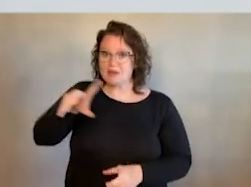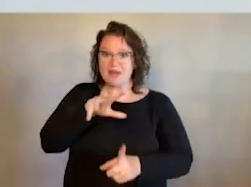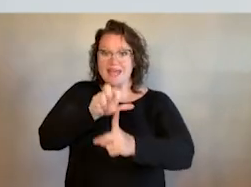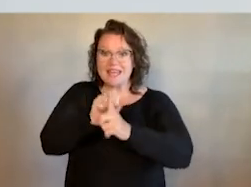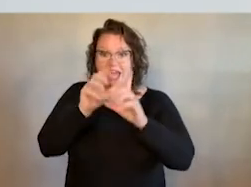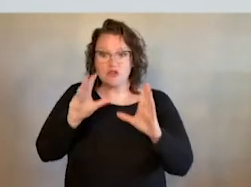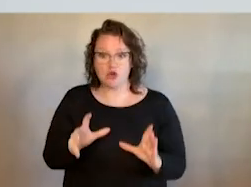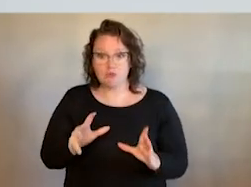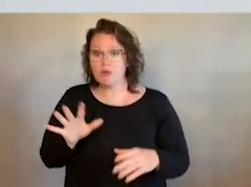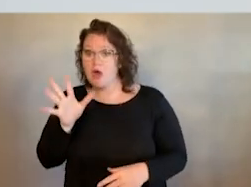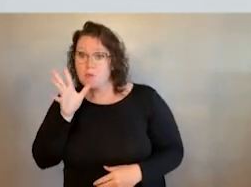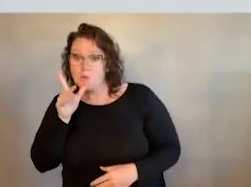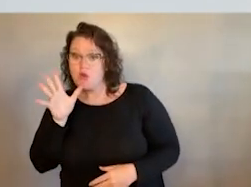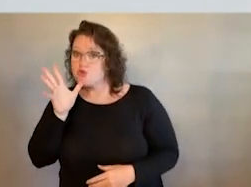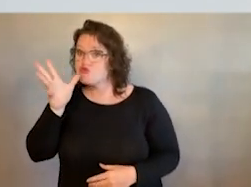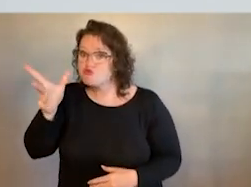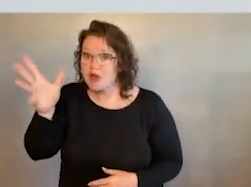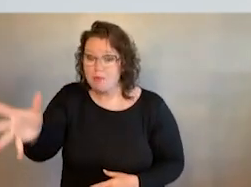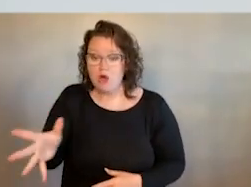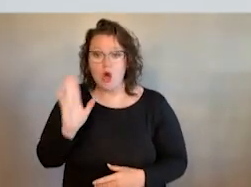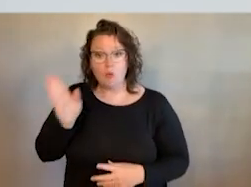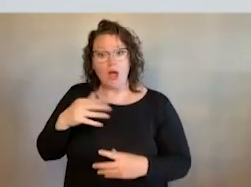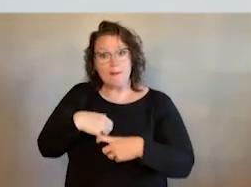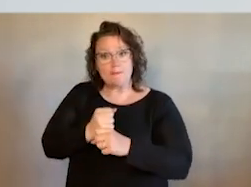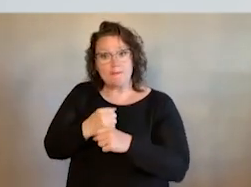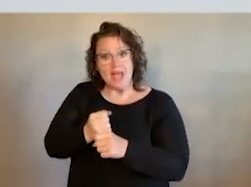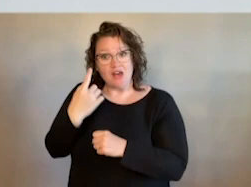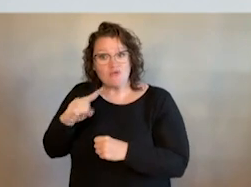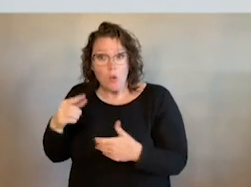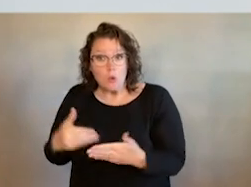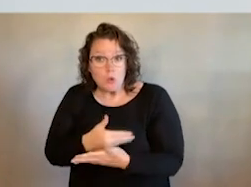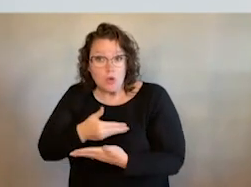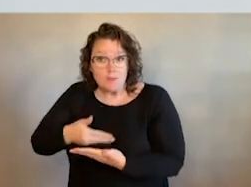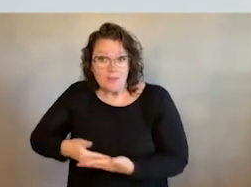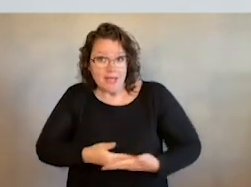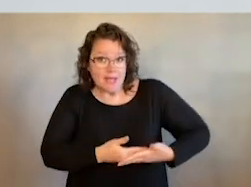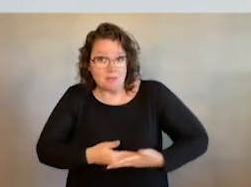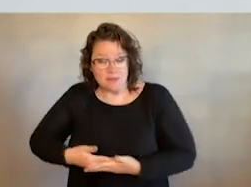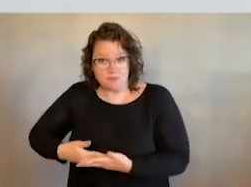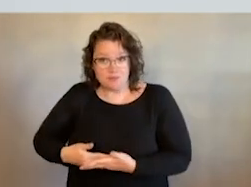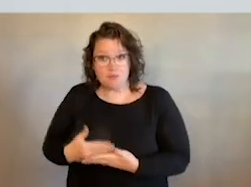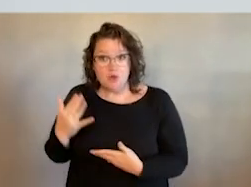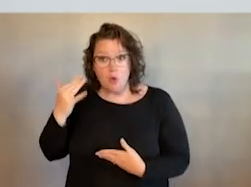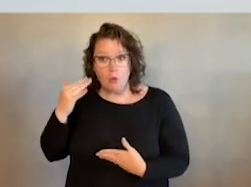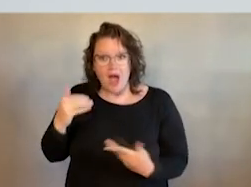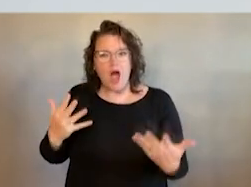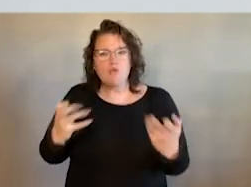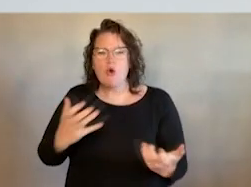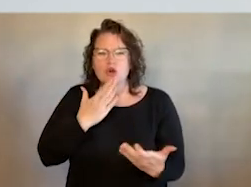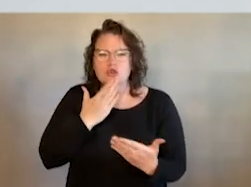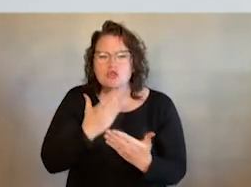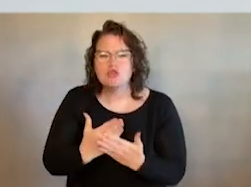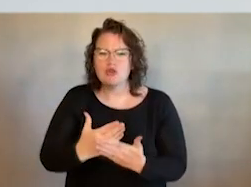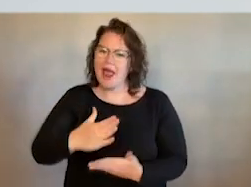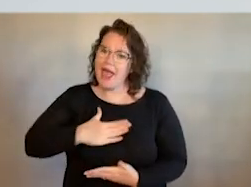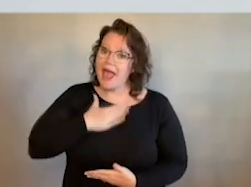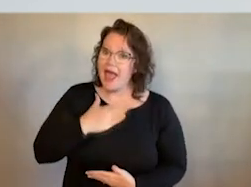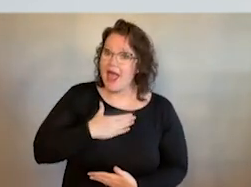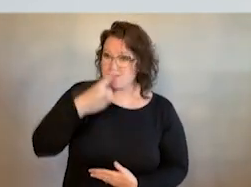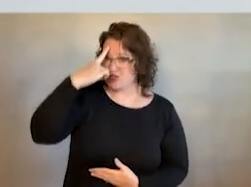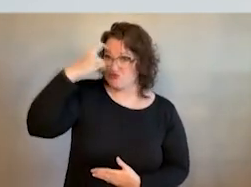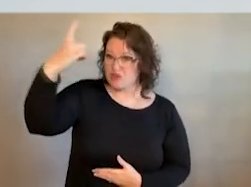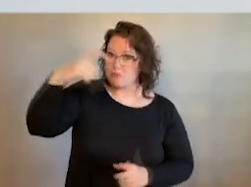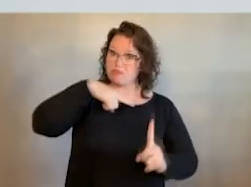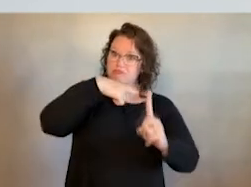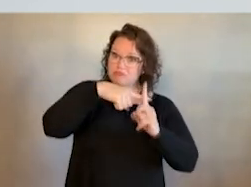together to weave pieces together. To make their dream catchers, they wanted to make sure that all the good dreams and all the happy thoughts and the